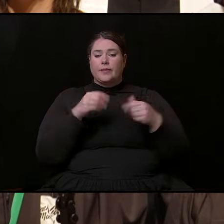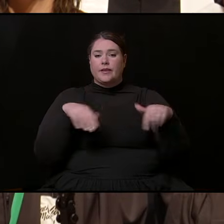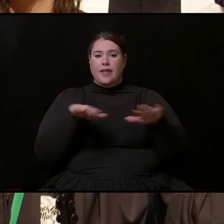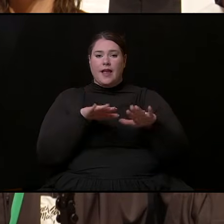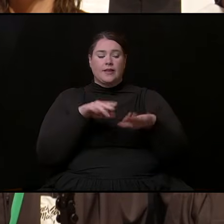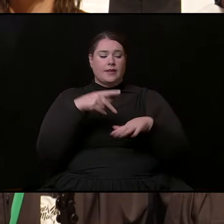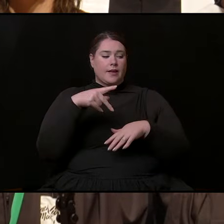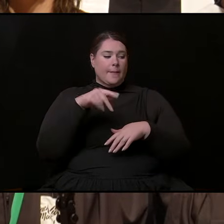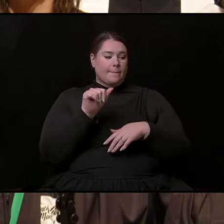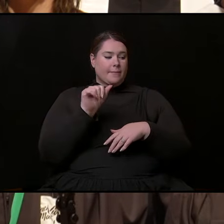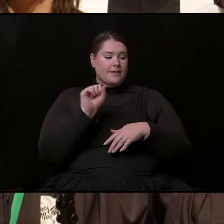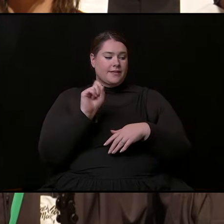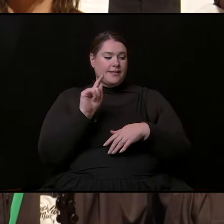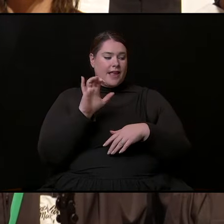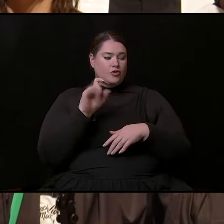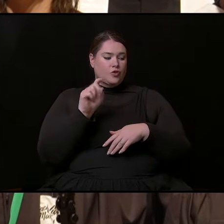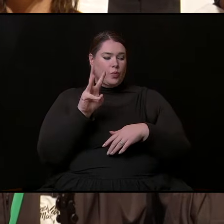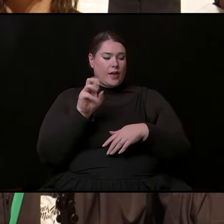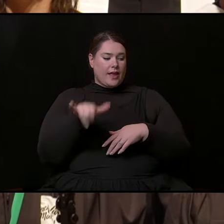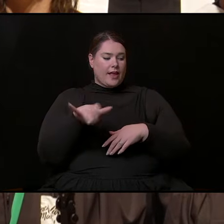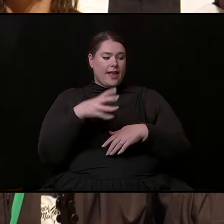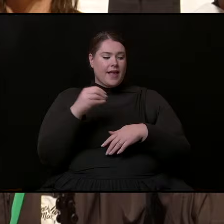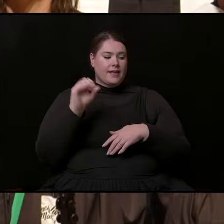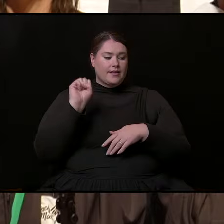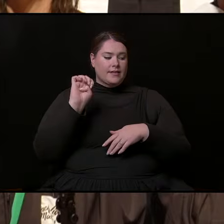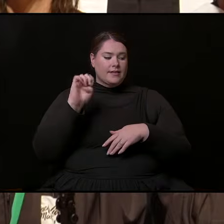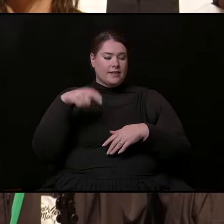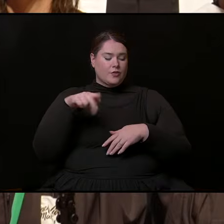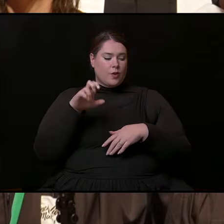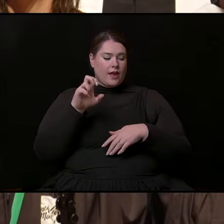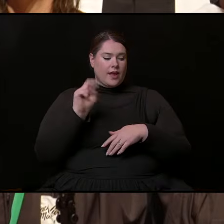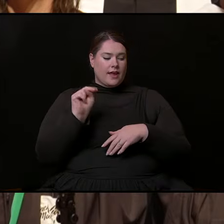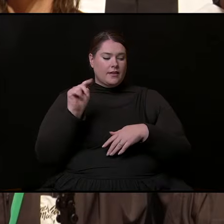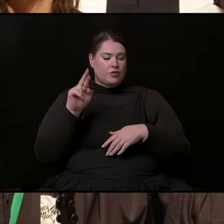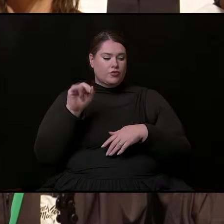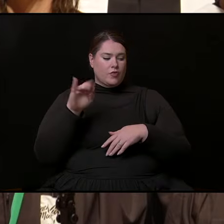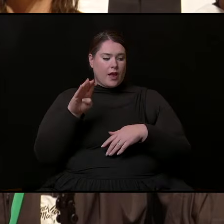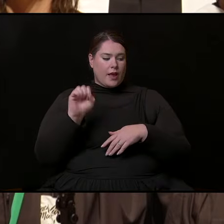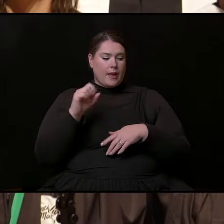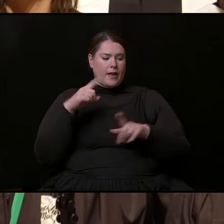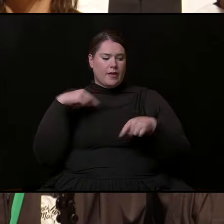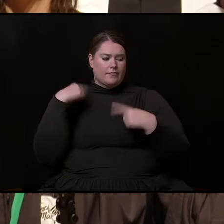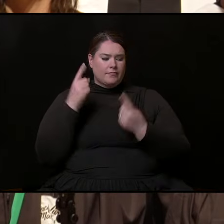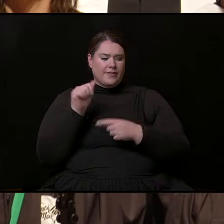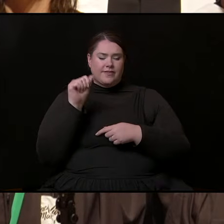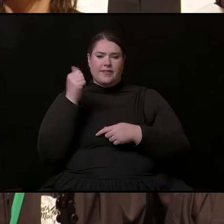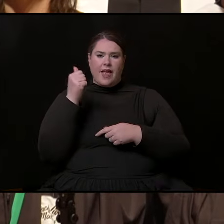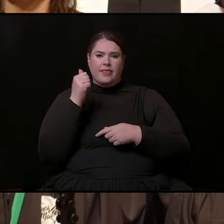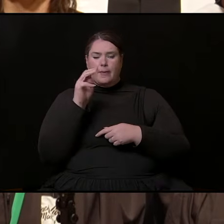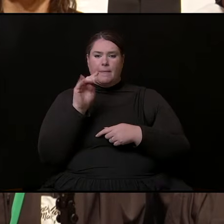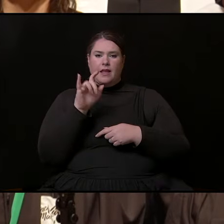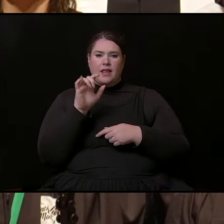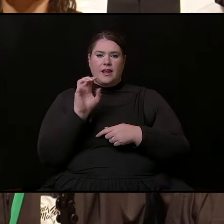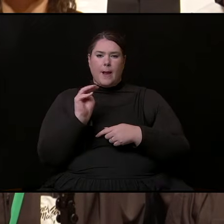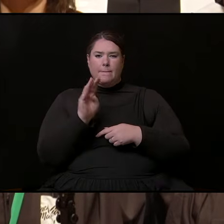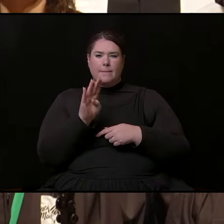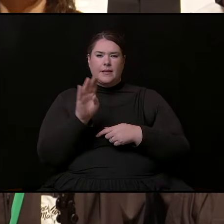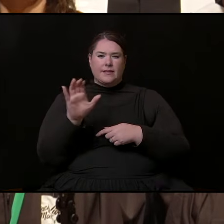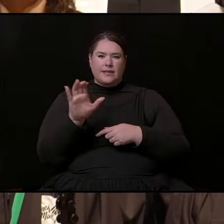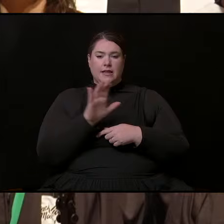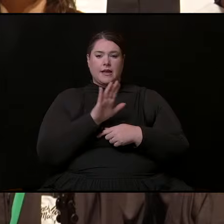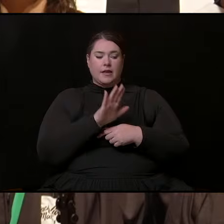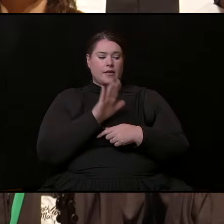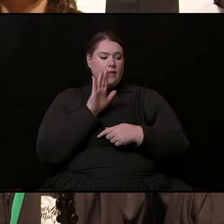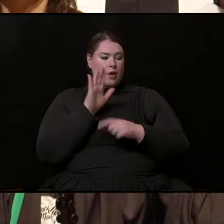tribes, that indigenous people have lived here since the 10th millennium BCE, and that their relation to this land was to travel,